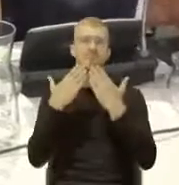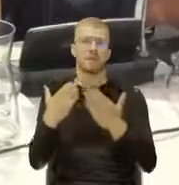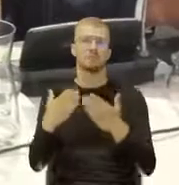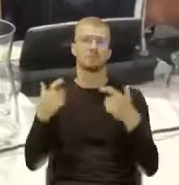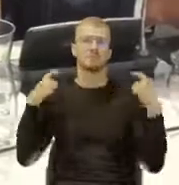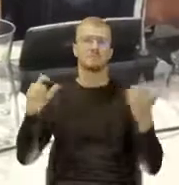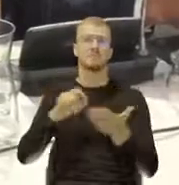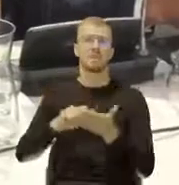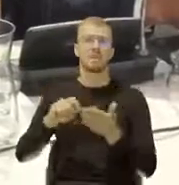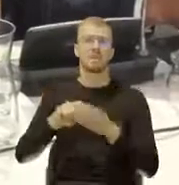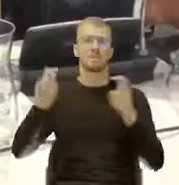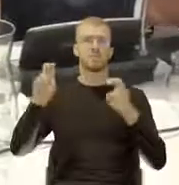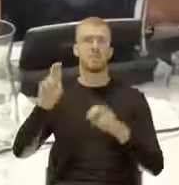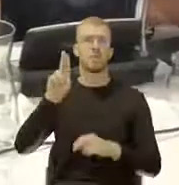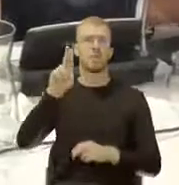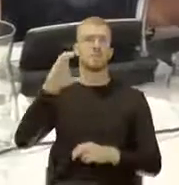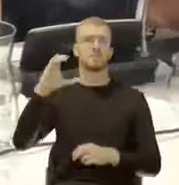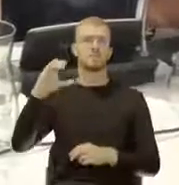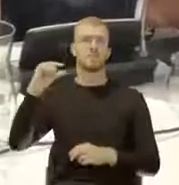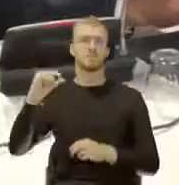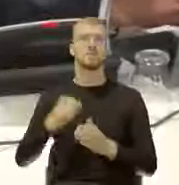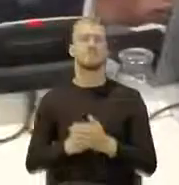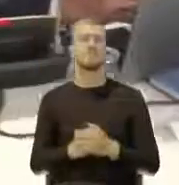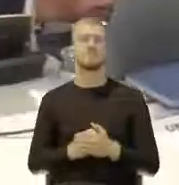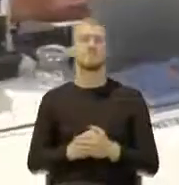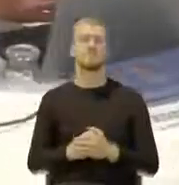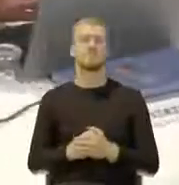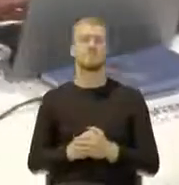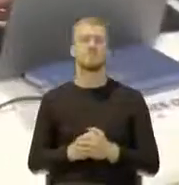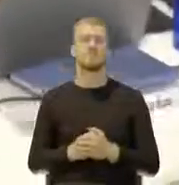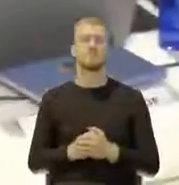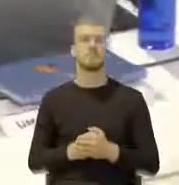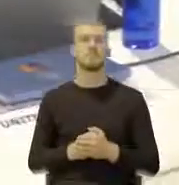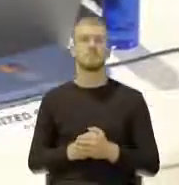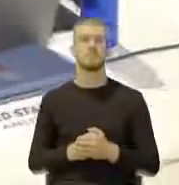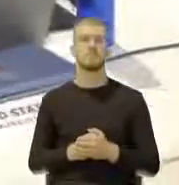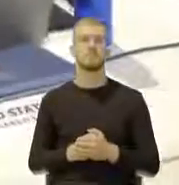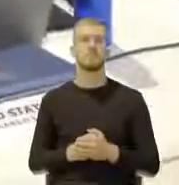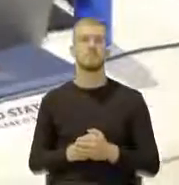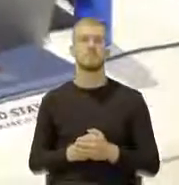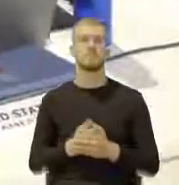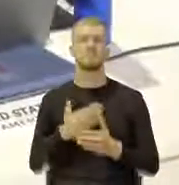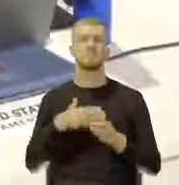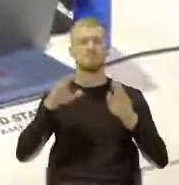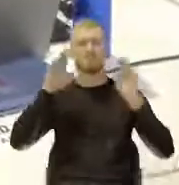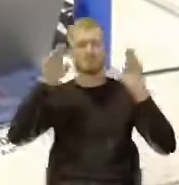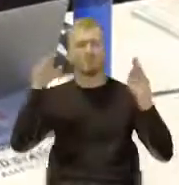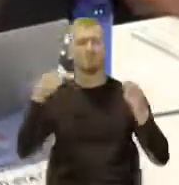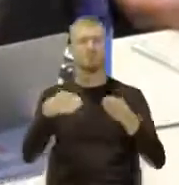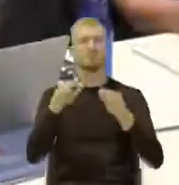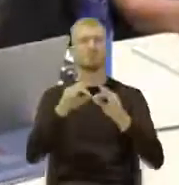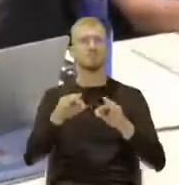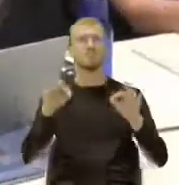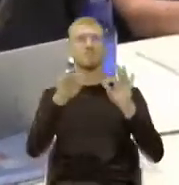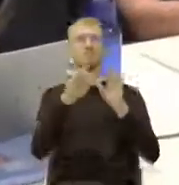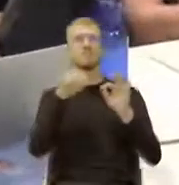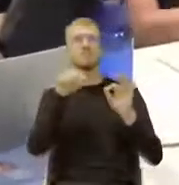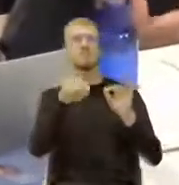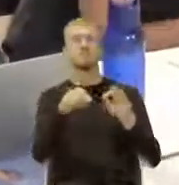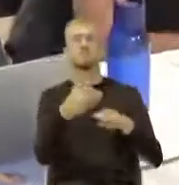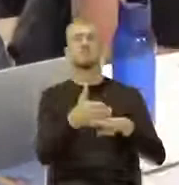about the importance of localization. I know we heard about decentralization earlier, but just some themes that I think are important to